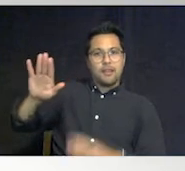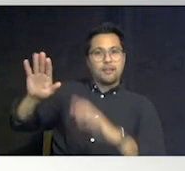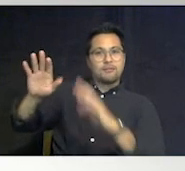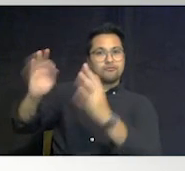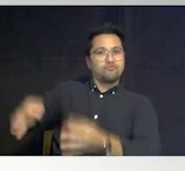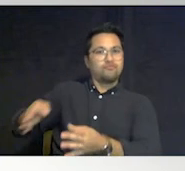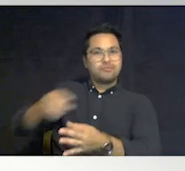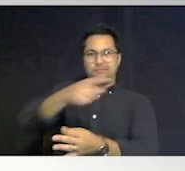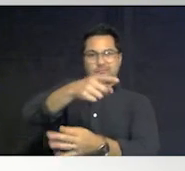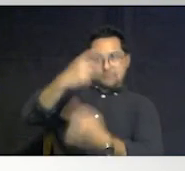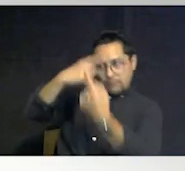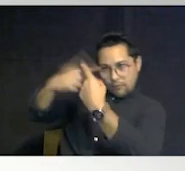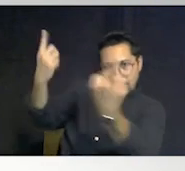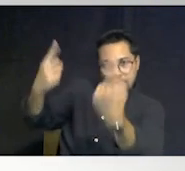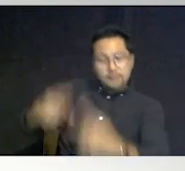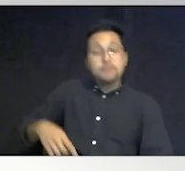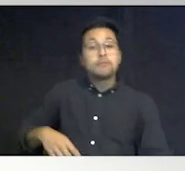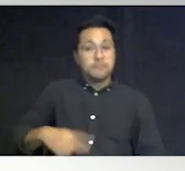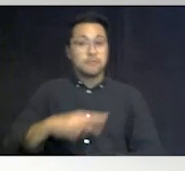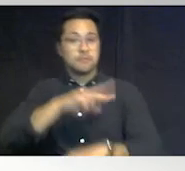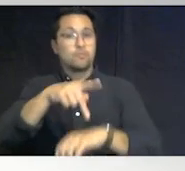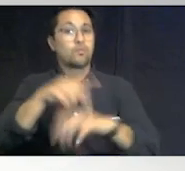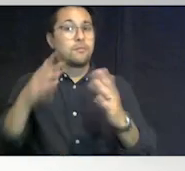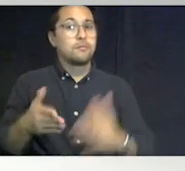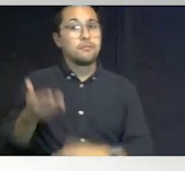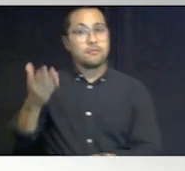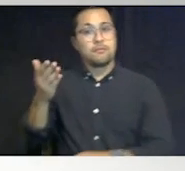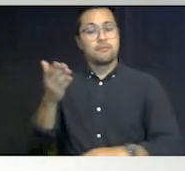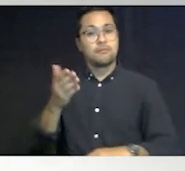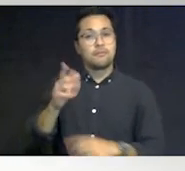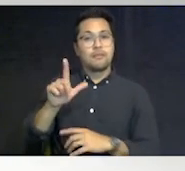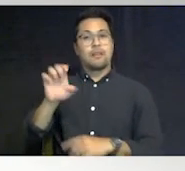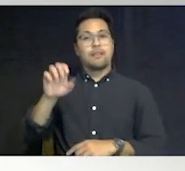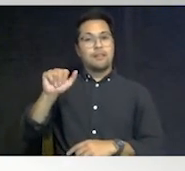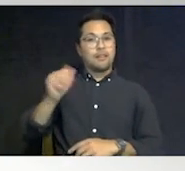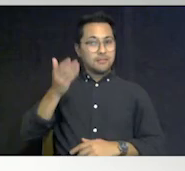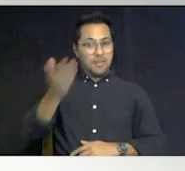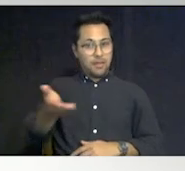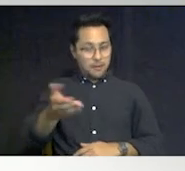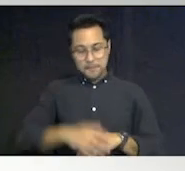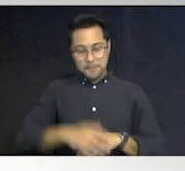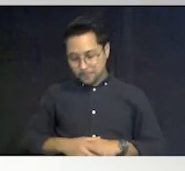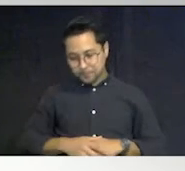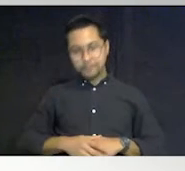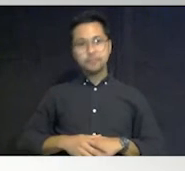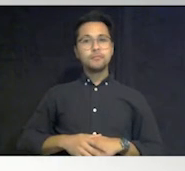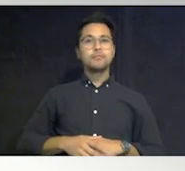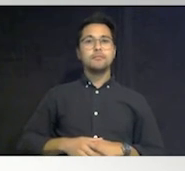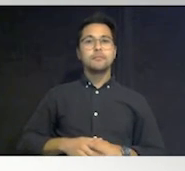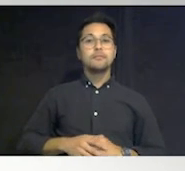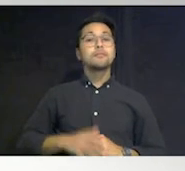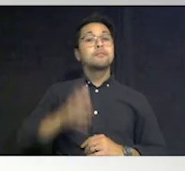okay? So a principal is at the LEA is at an IEP meeting. The